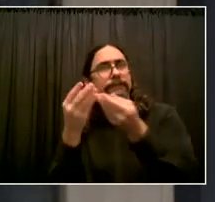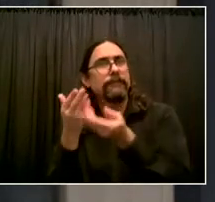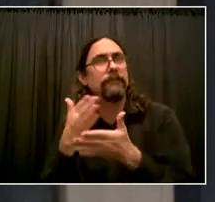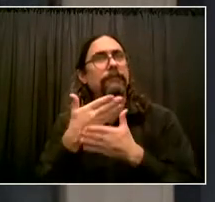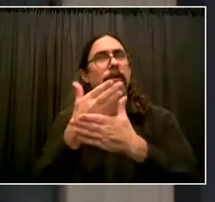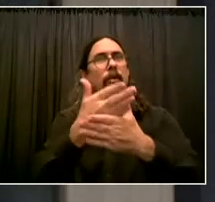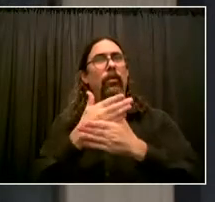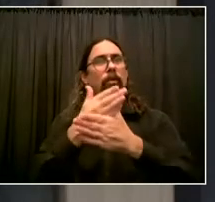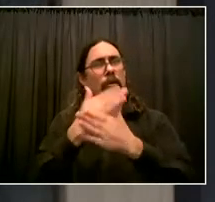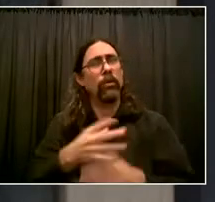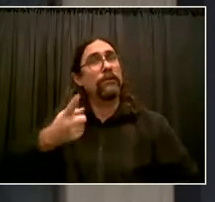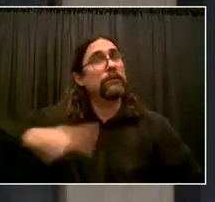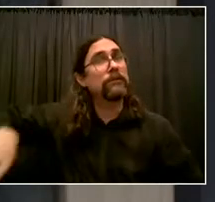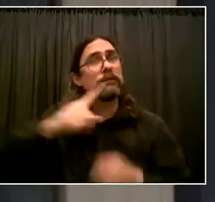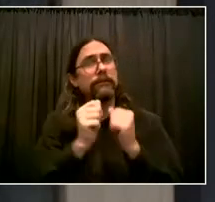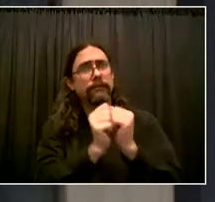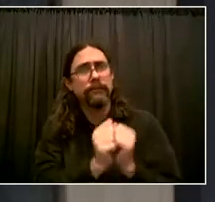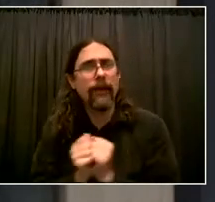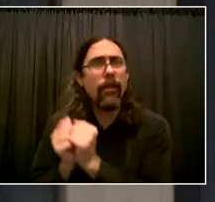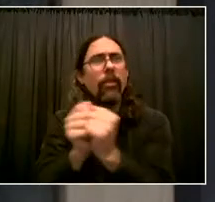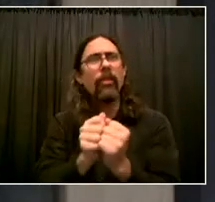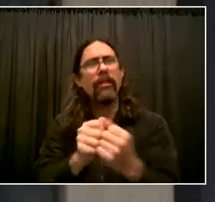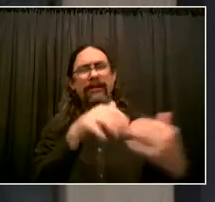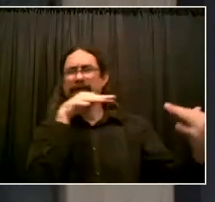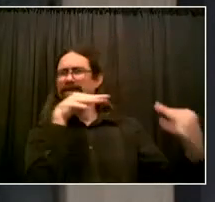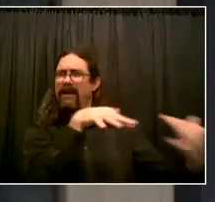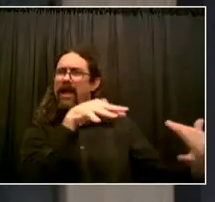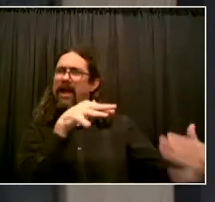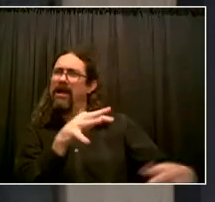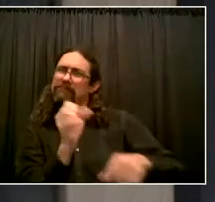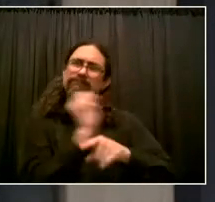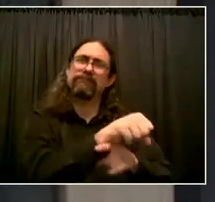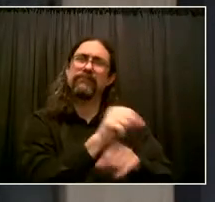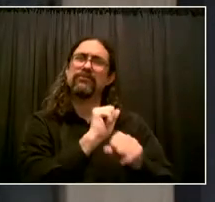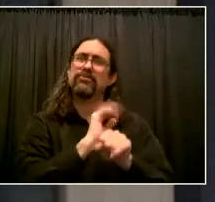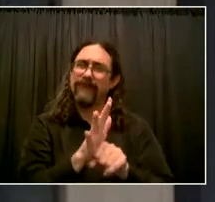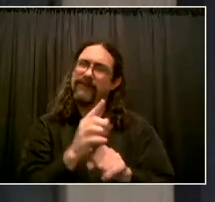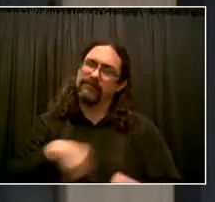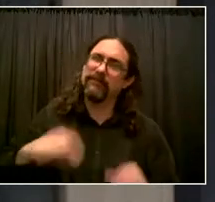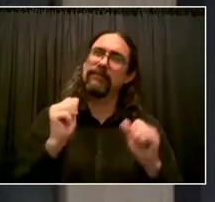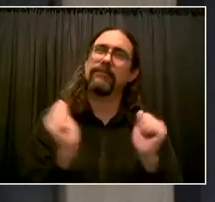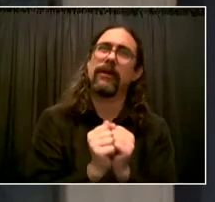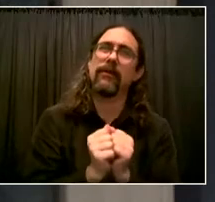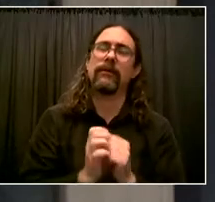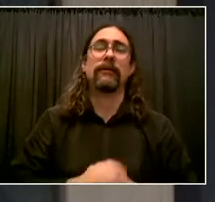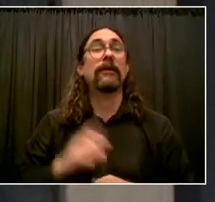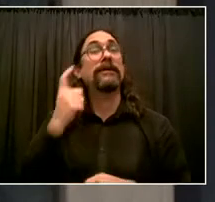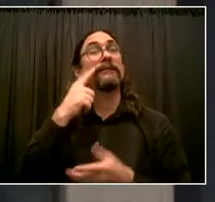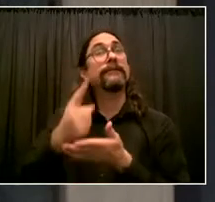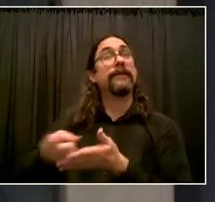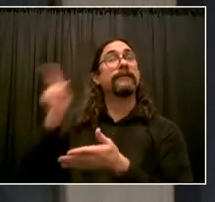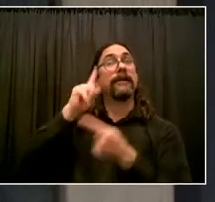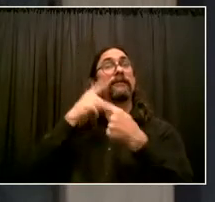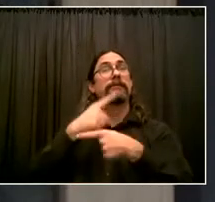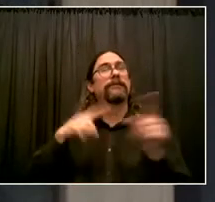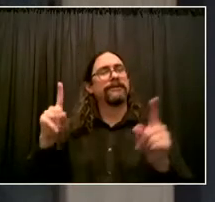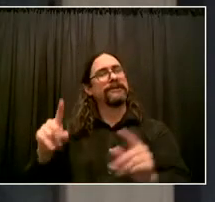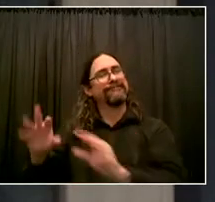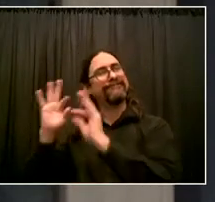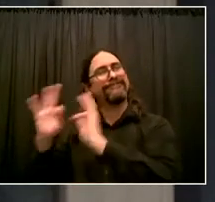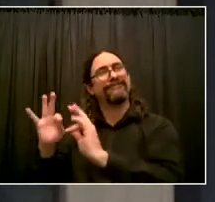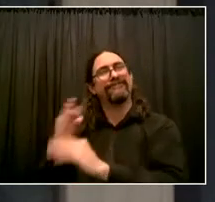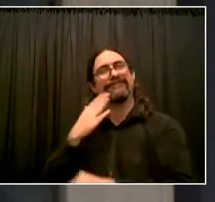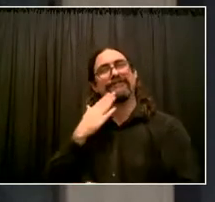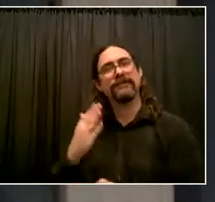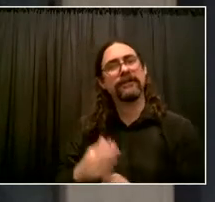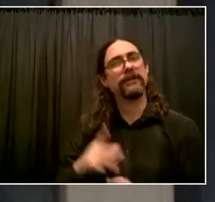more of the most at-risk New Yorkers can get an added layer of protection. But figuring out if you're